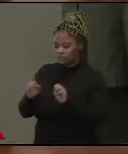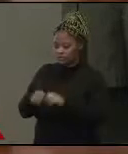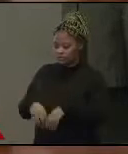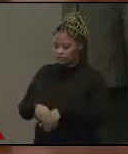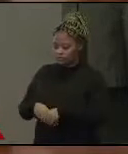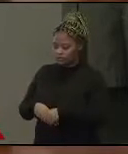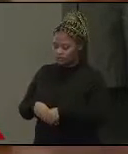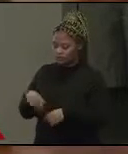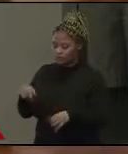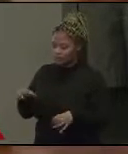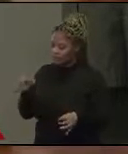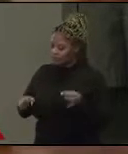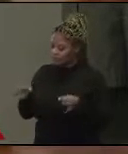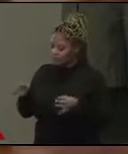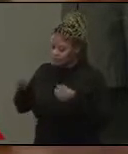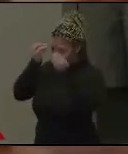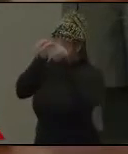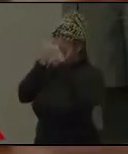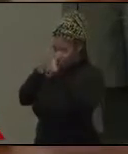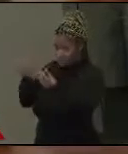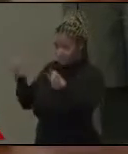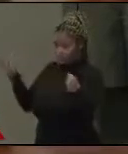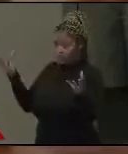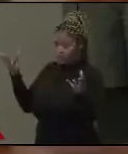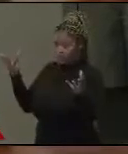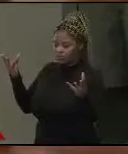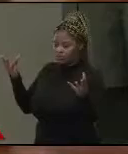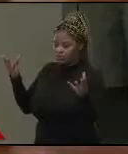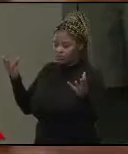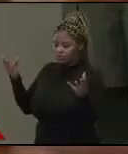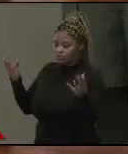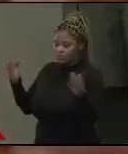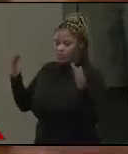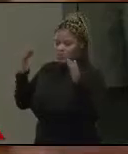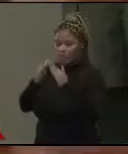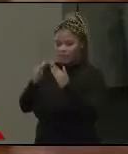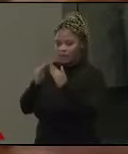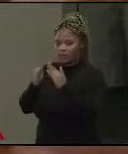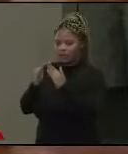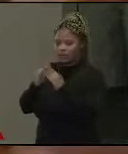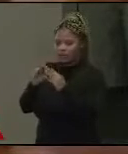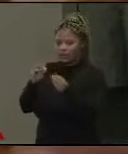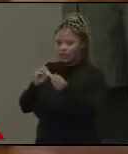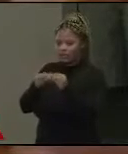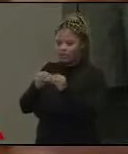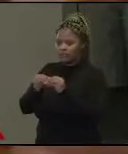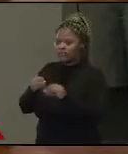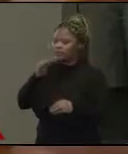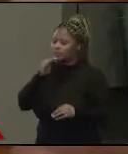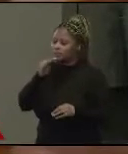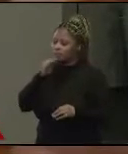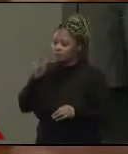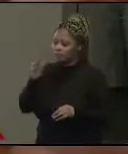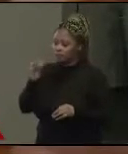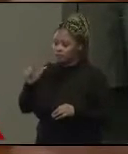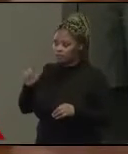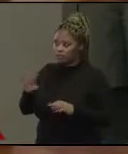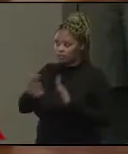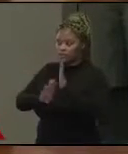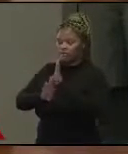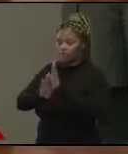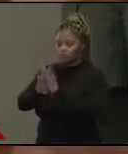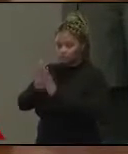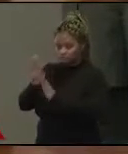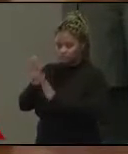by the recognition that housing plays a meaningful role in improving the broader socio-economic participation of